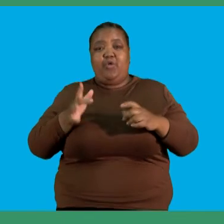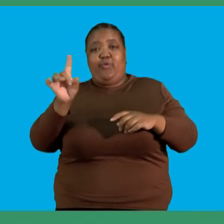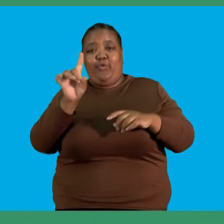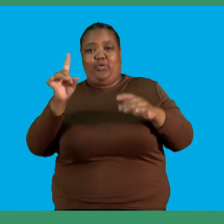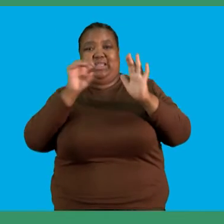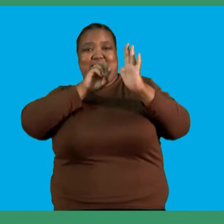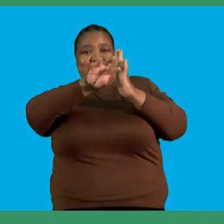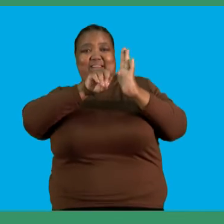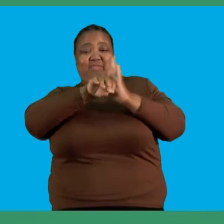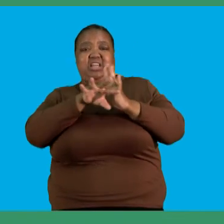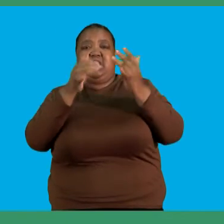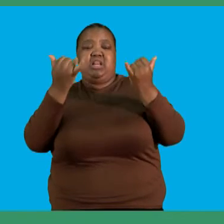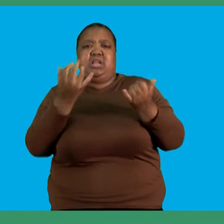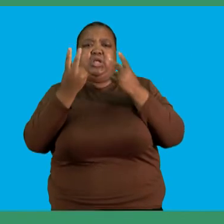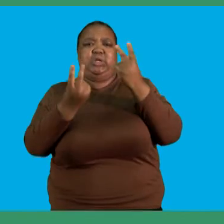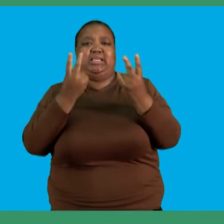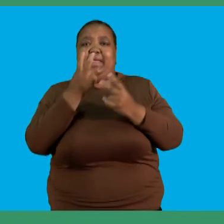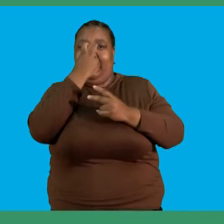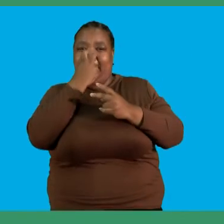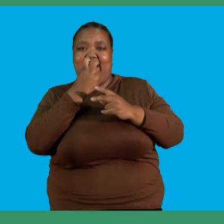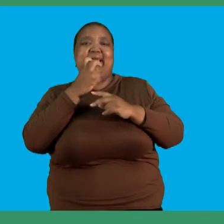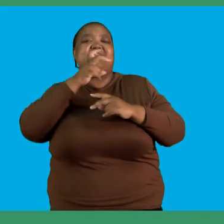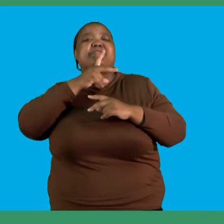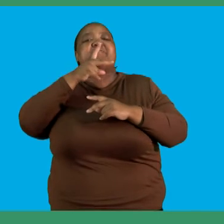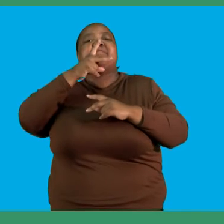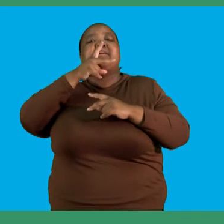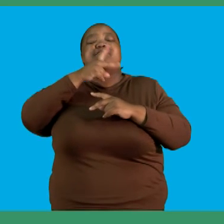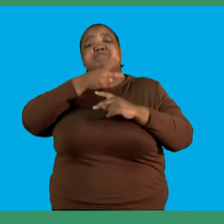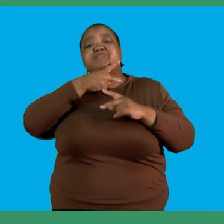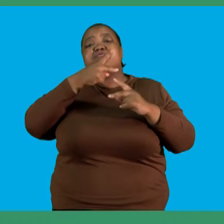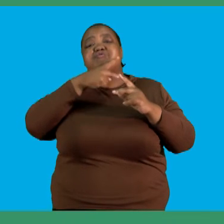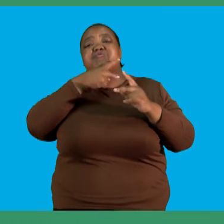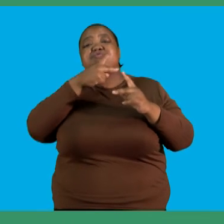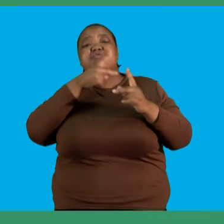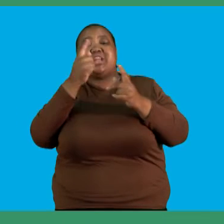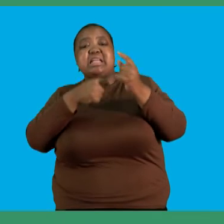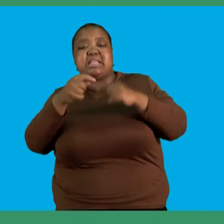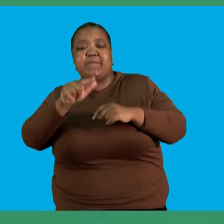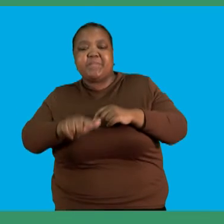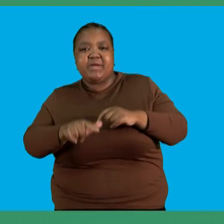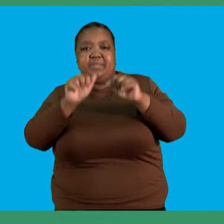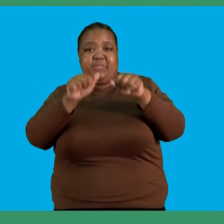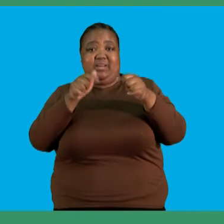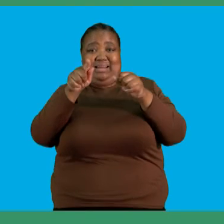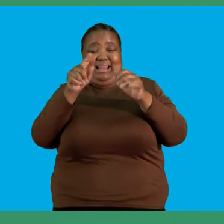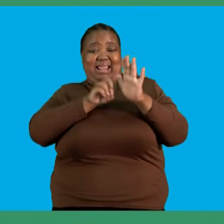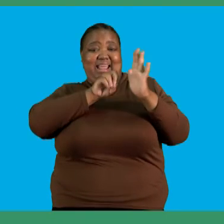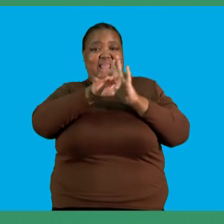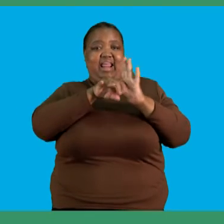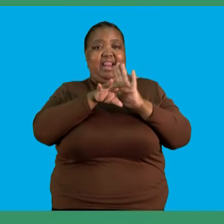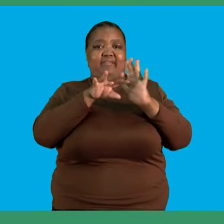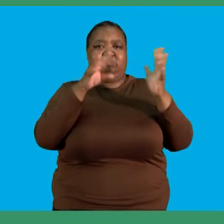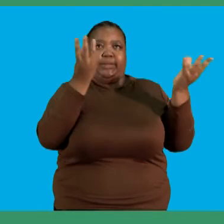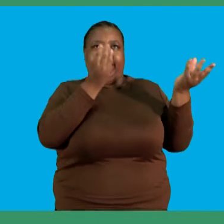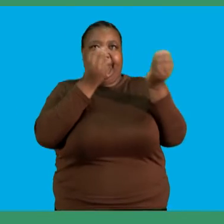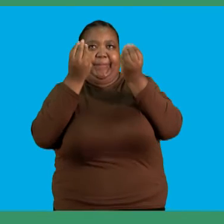advertise. As you can see with this visual aid, at the Black Friday sale, this shows that this is now an advert,